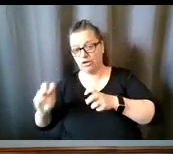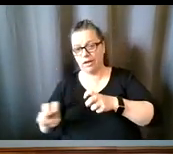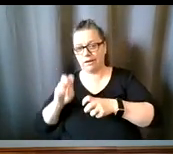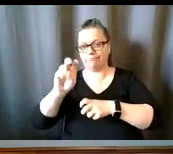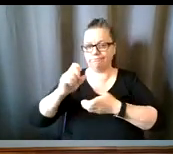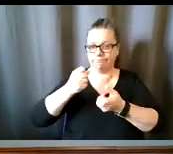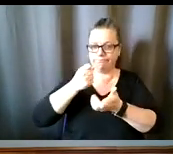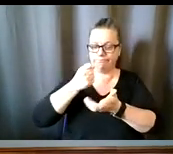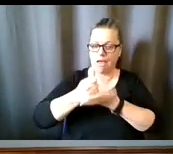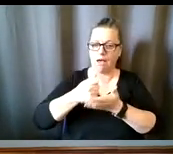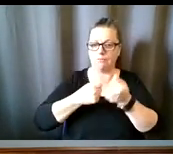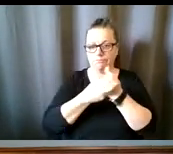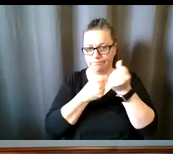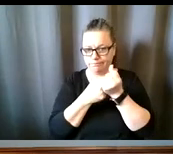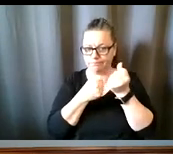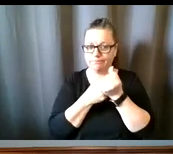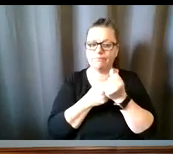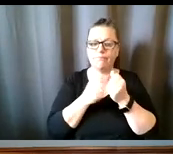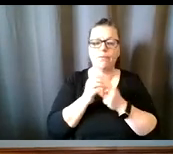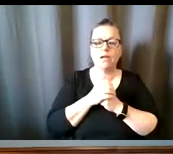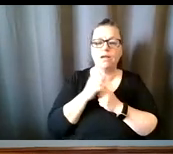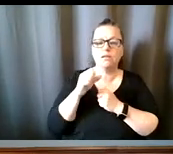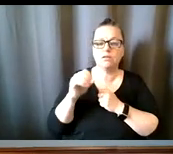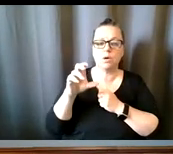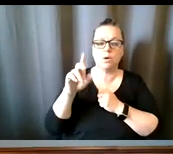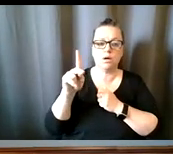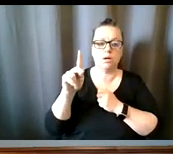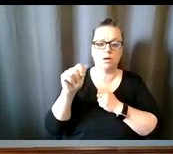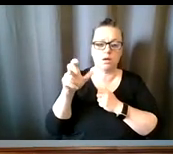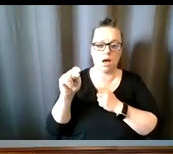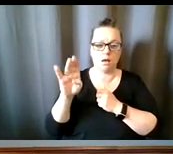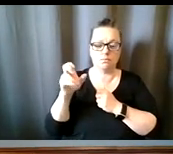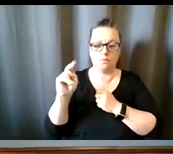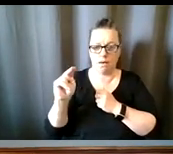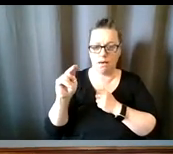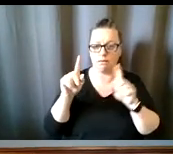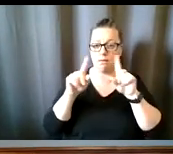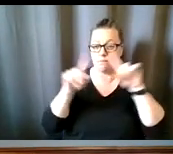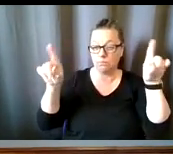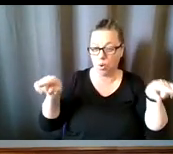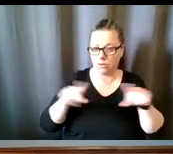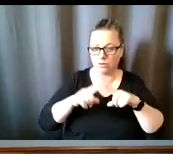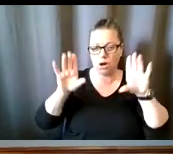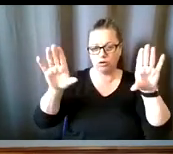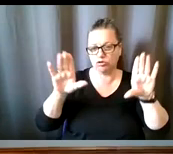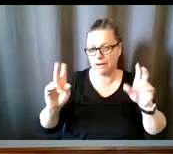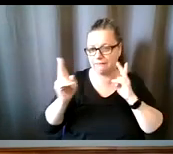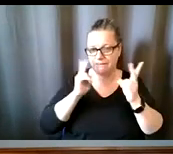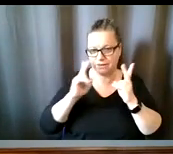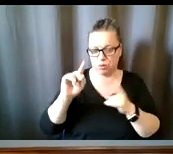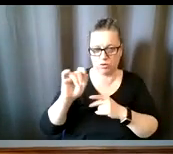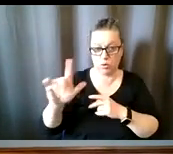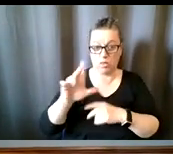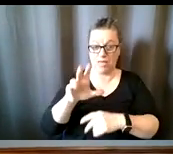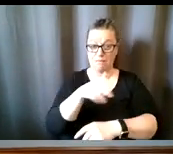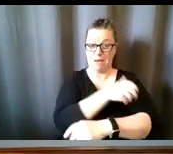some capacity management and help them. So Kanban boards are a great visual tool, because the power of a visual